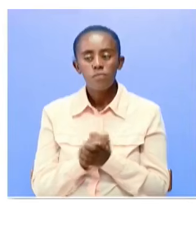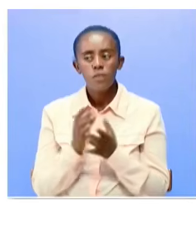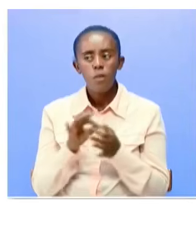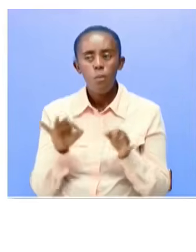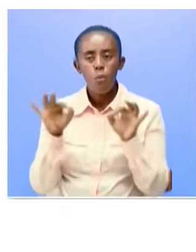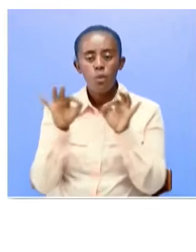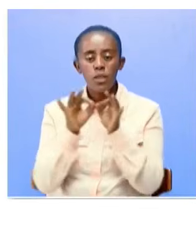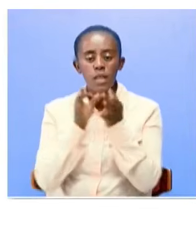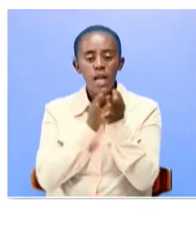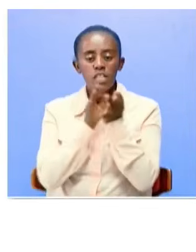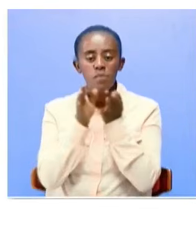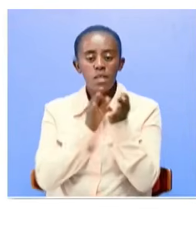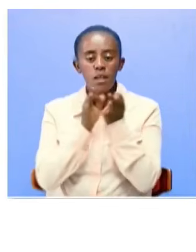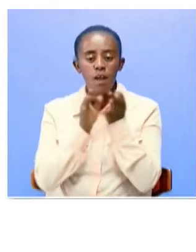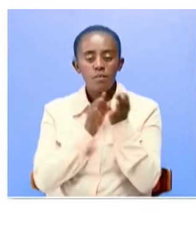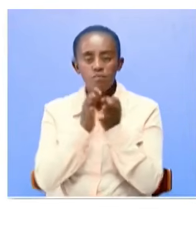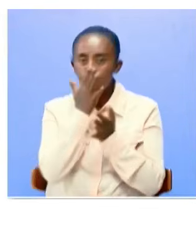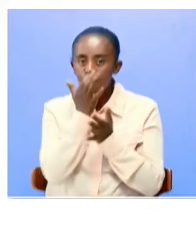experiences